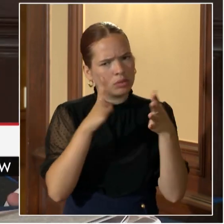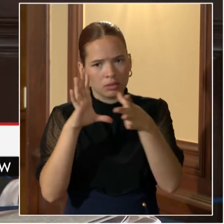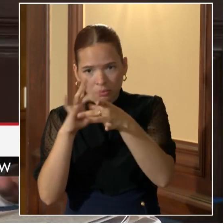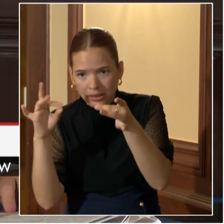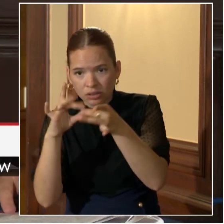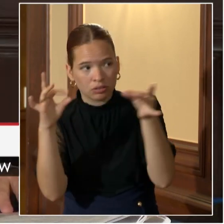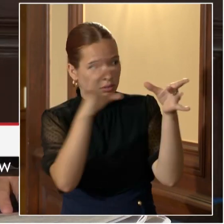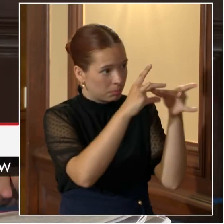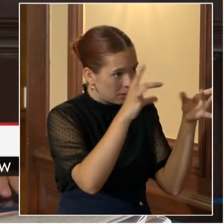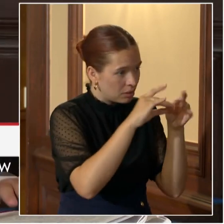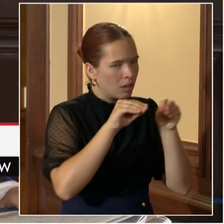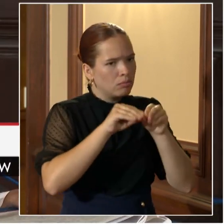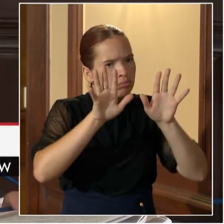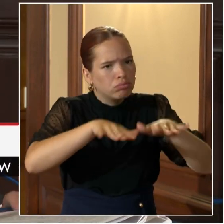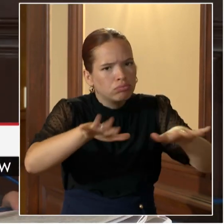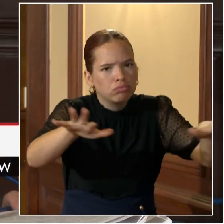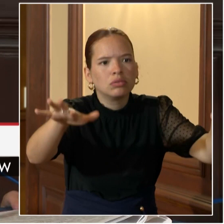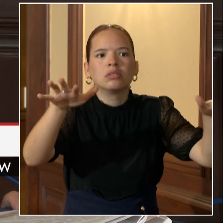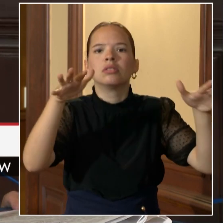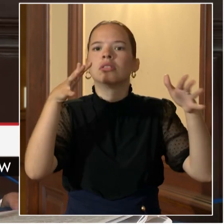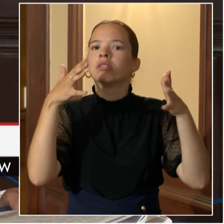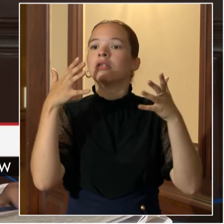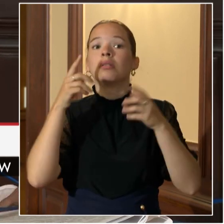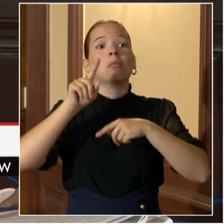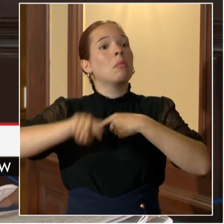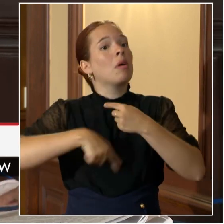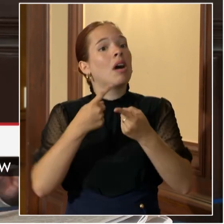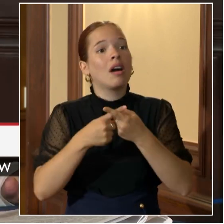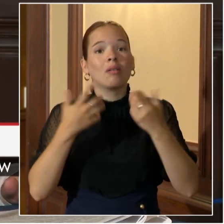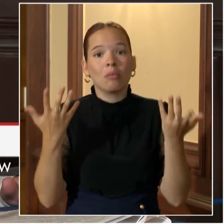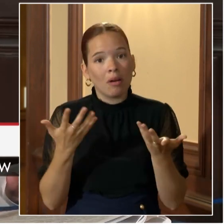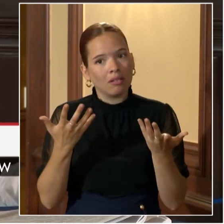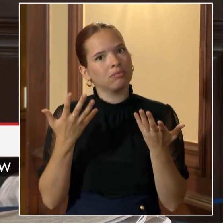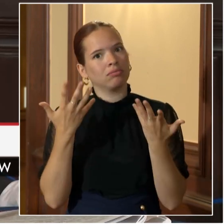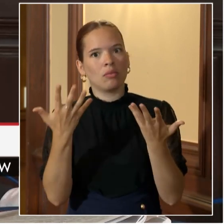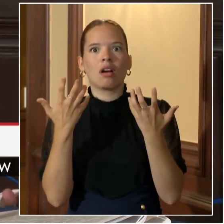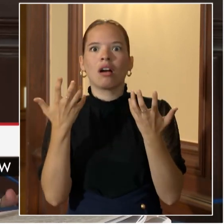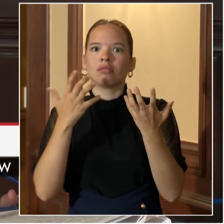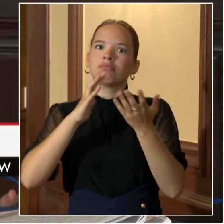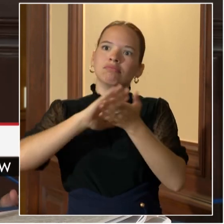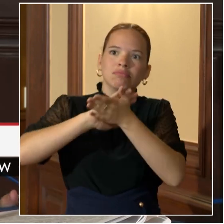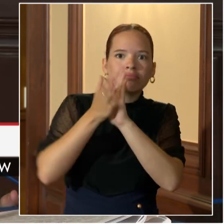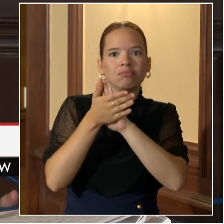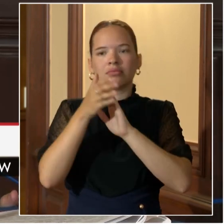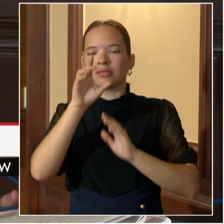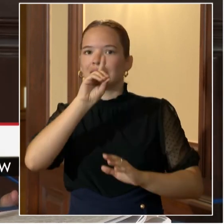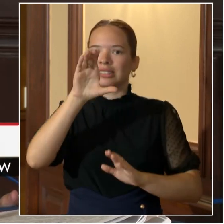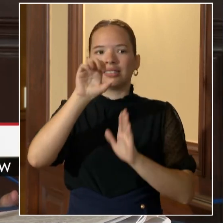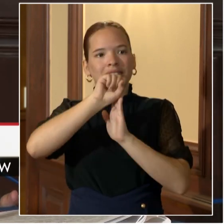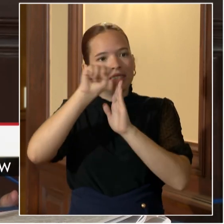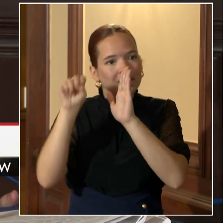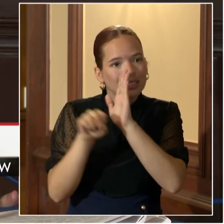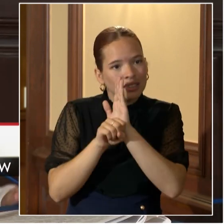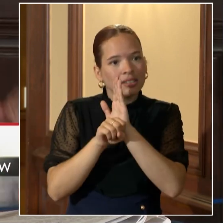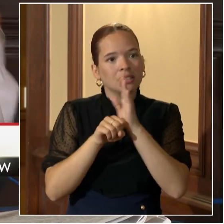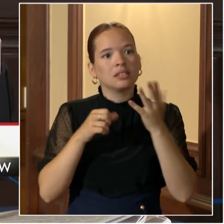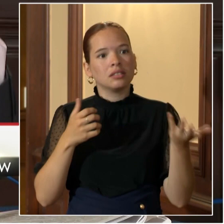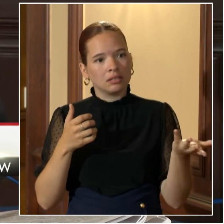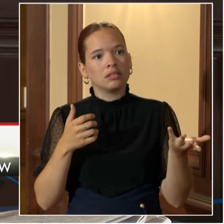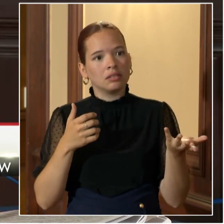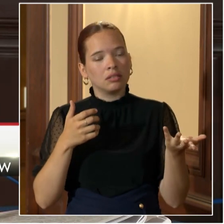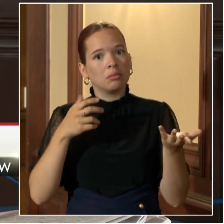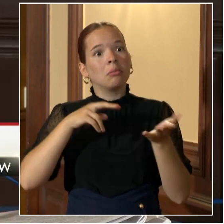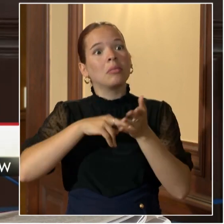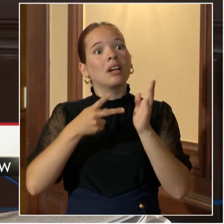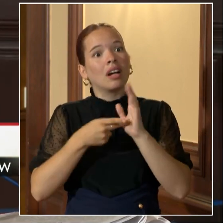heads of the executive and legislative branches a direct participatory role to play in statehood programming